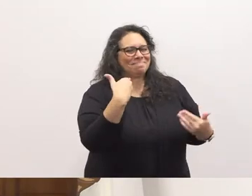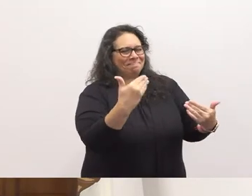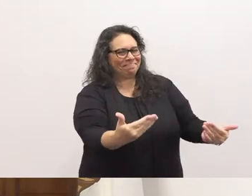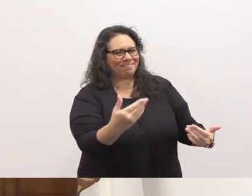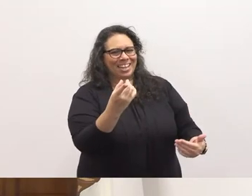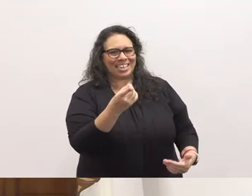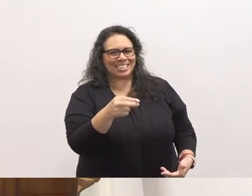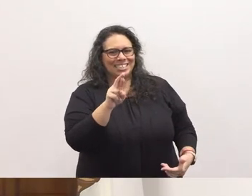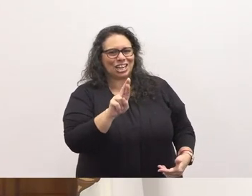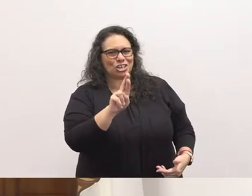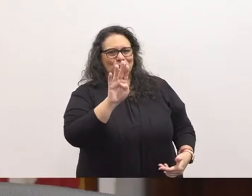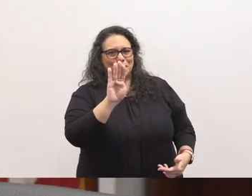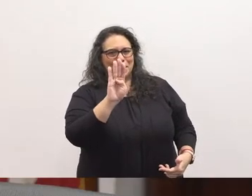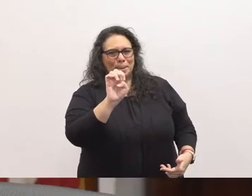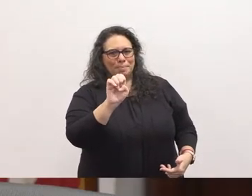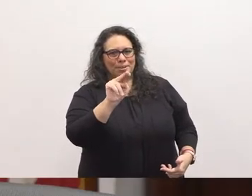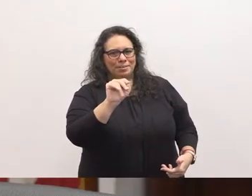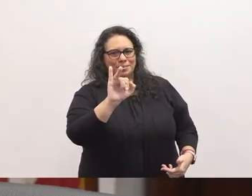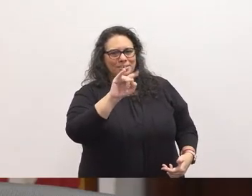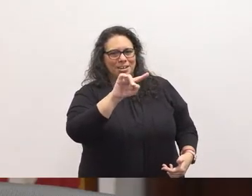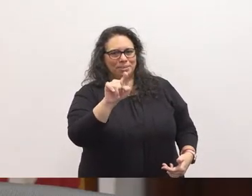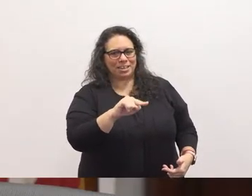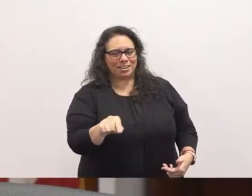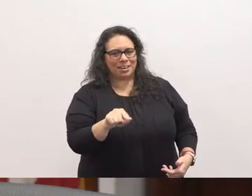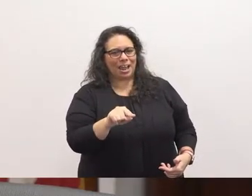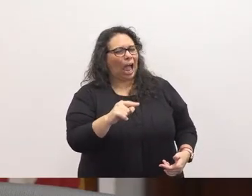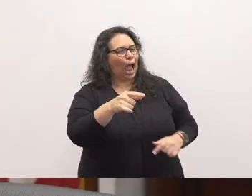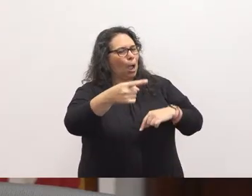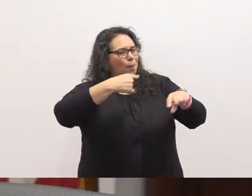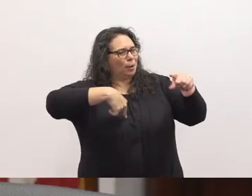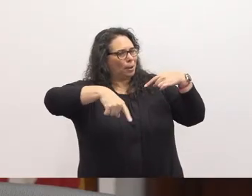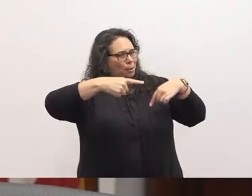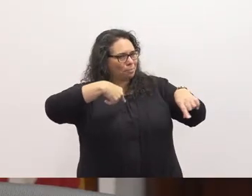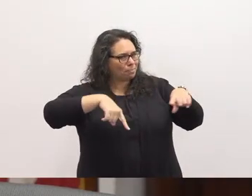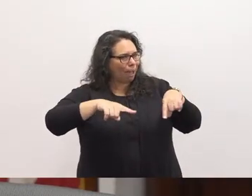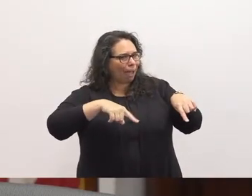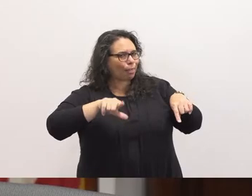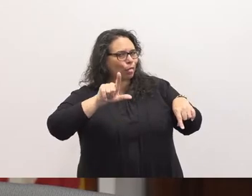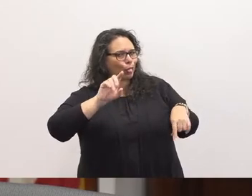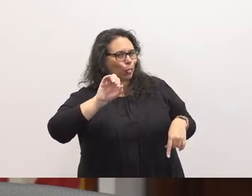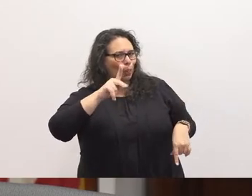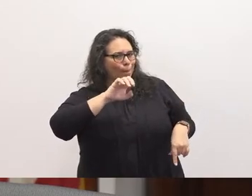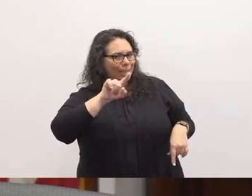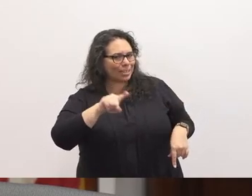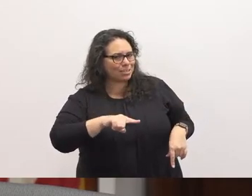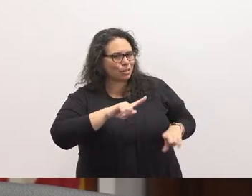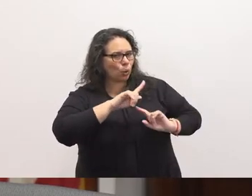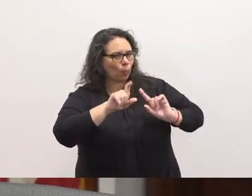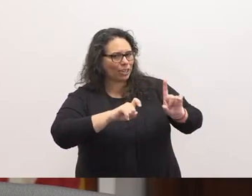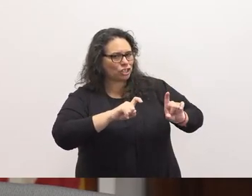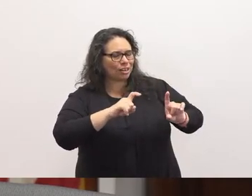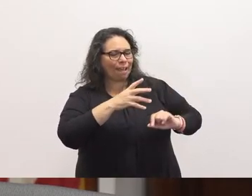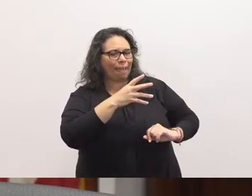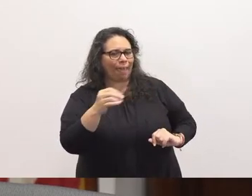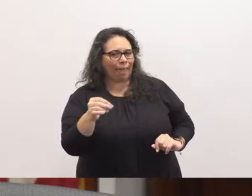go back to Member Lopez's question and then Dr. Baker's